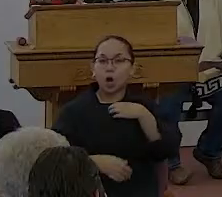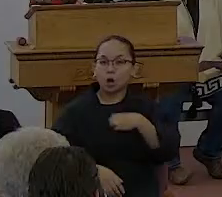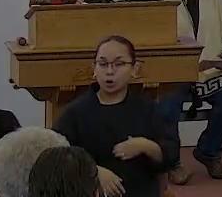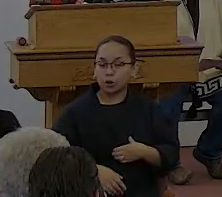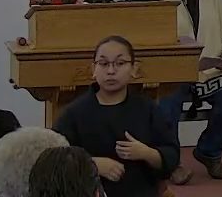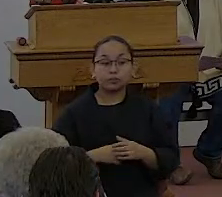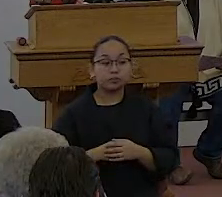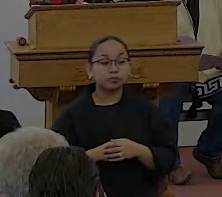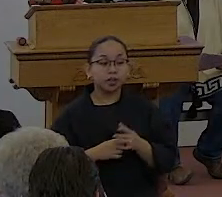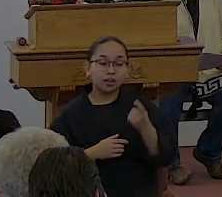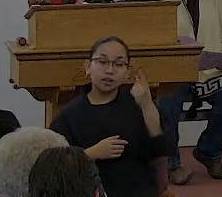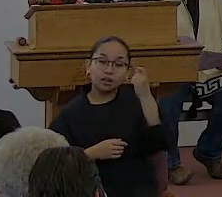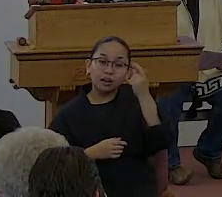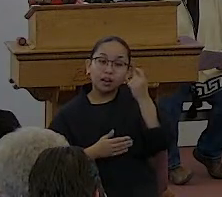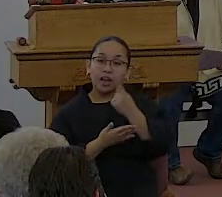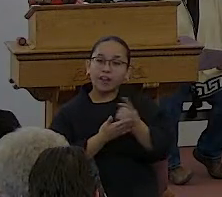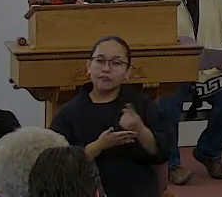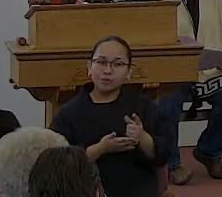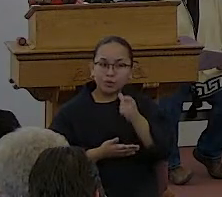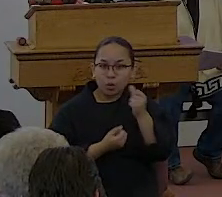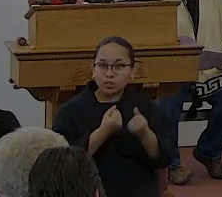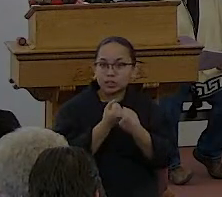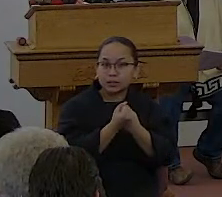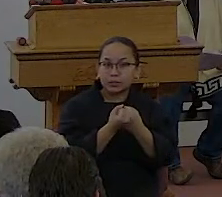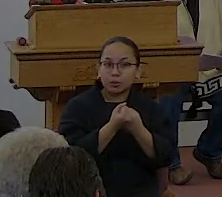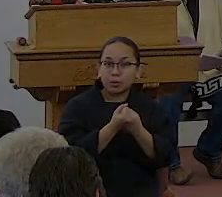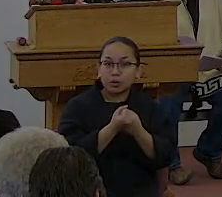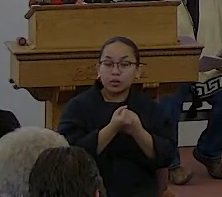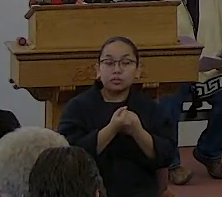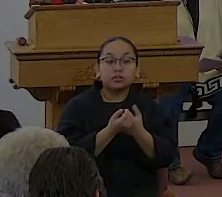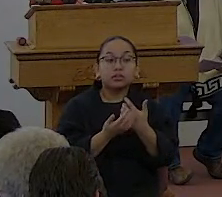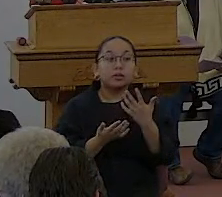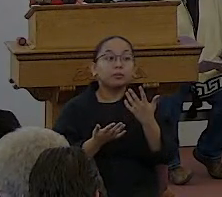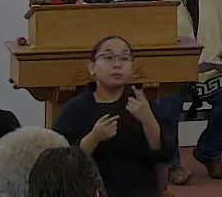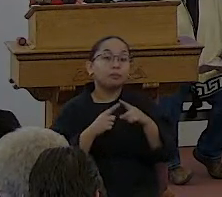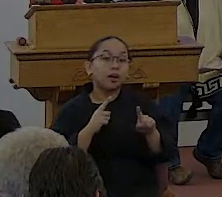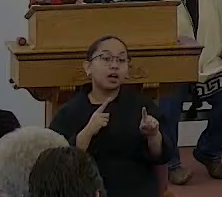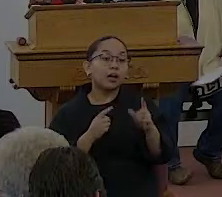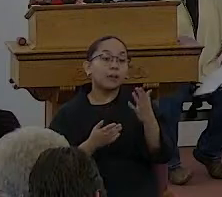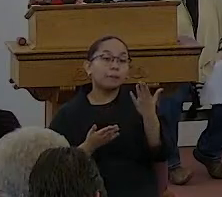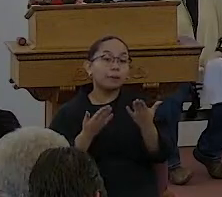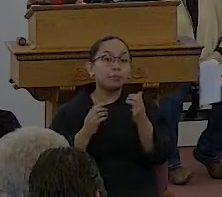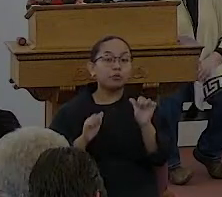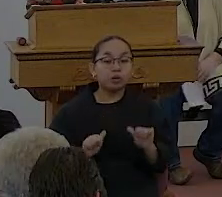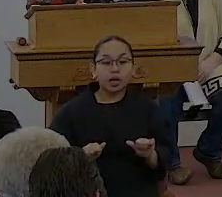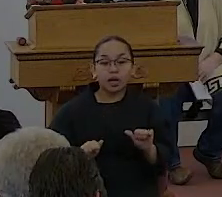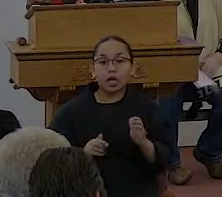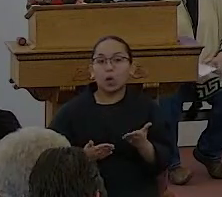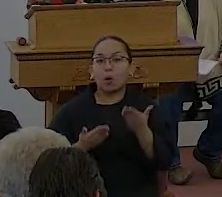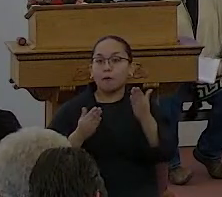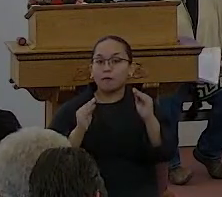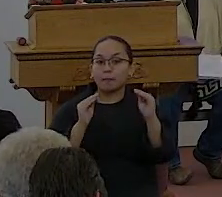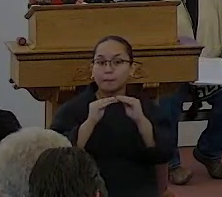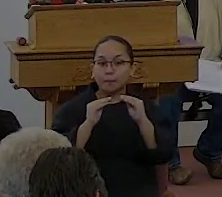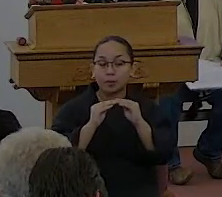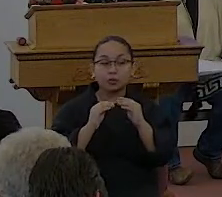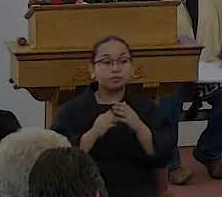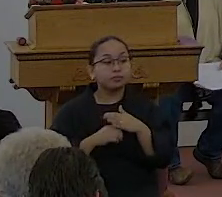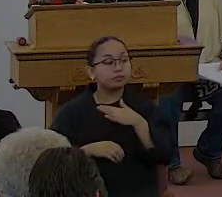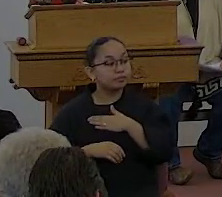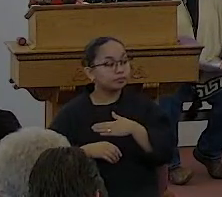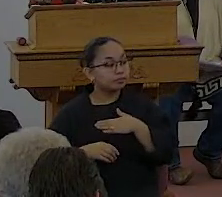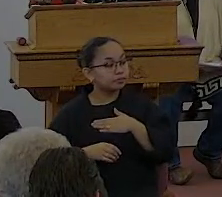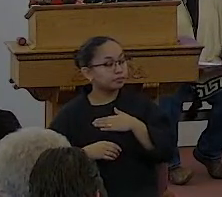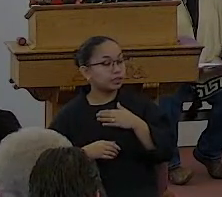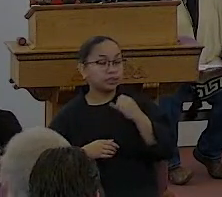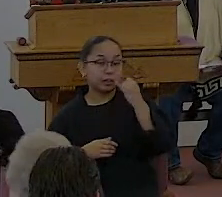it weekly, for February, perhaps we could offer a little bit more. Please place your offerings in the little